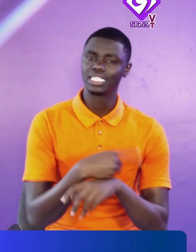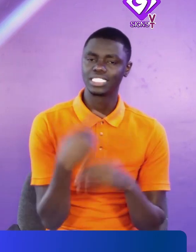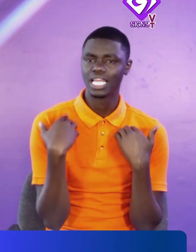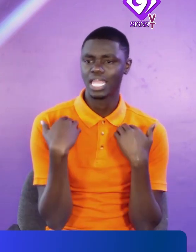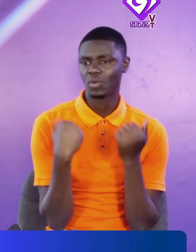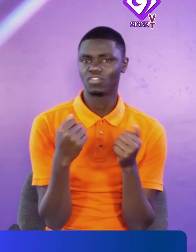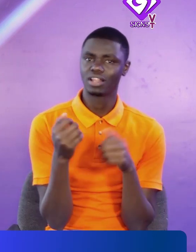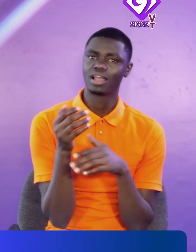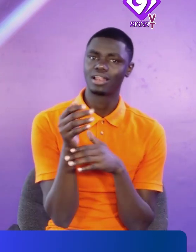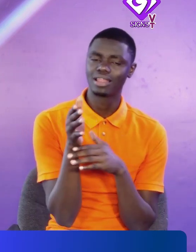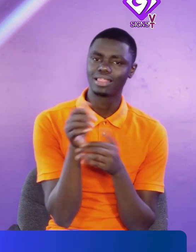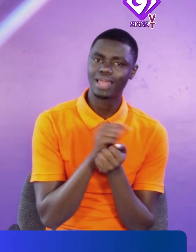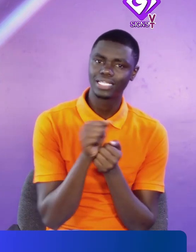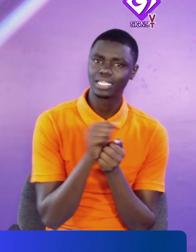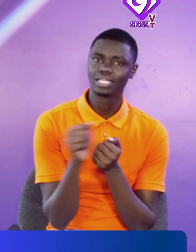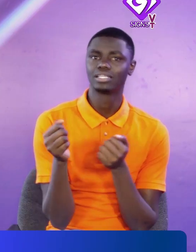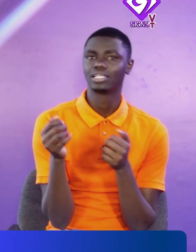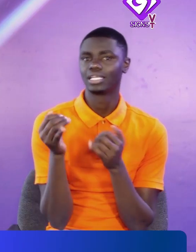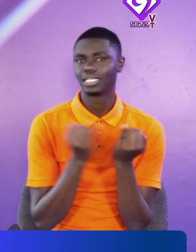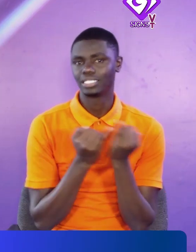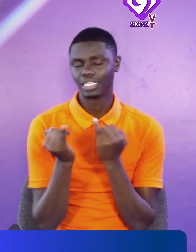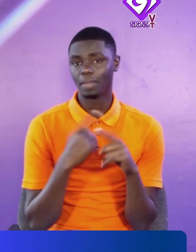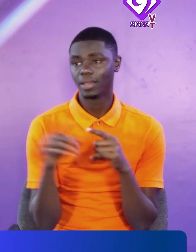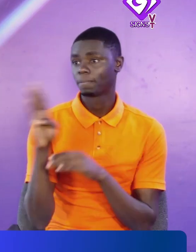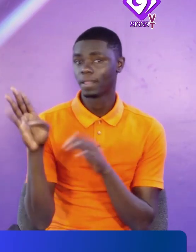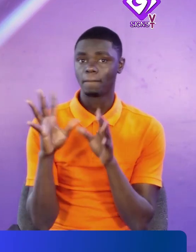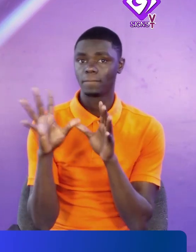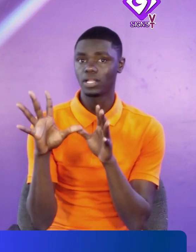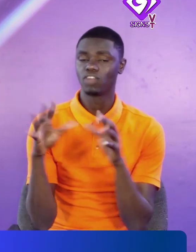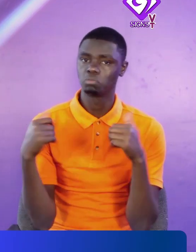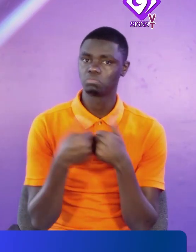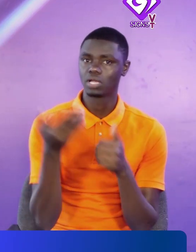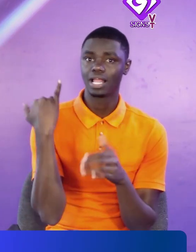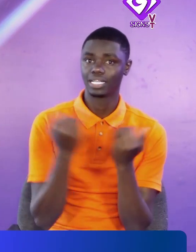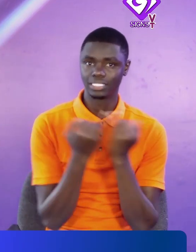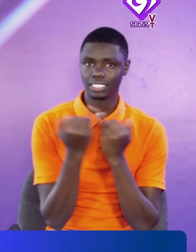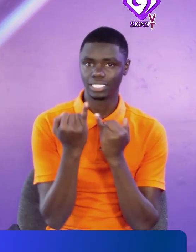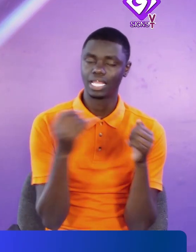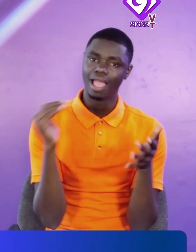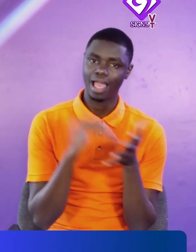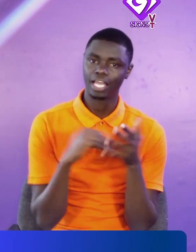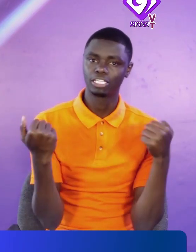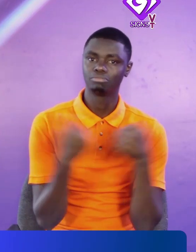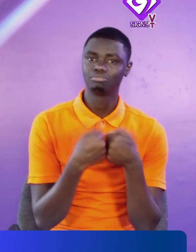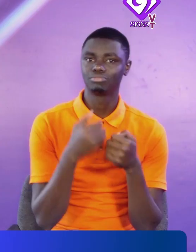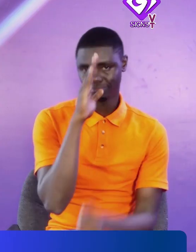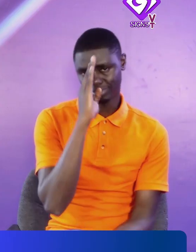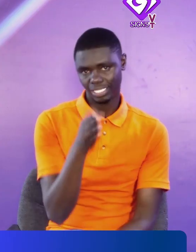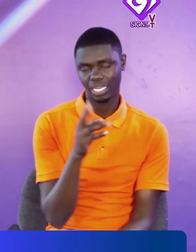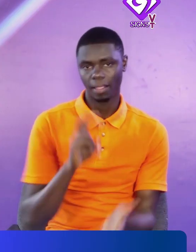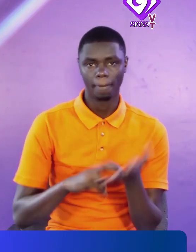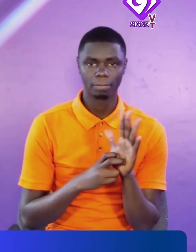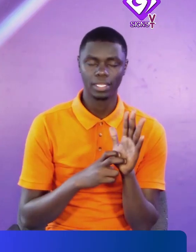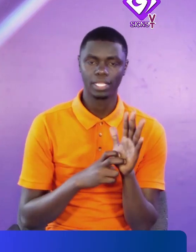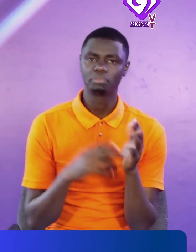Saturday. But Brentford walicheza last Saturday alafu watakuwa wanacheza Sunday. That means almost 8